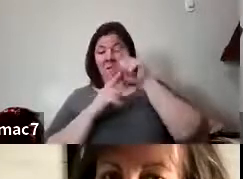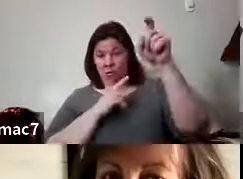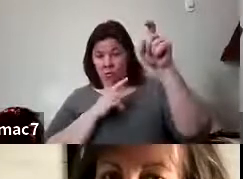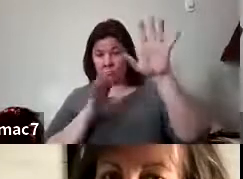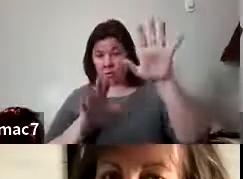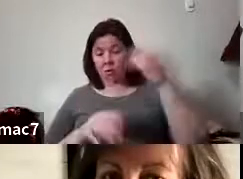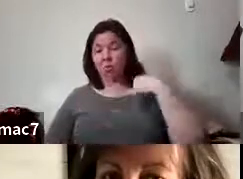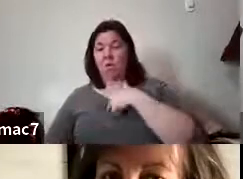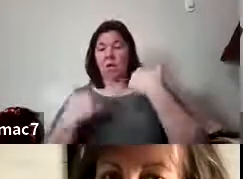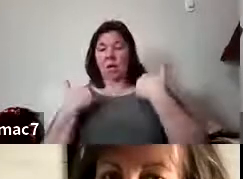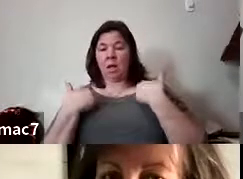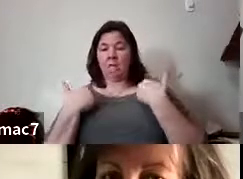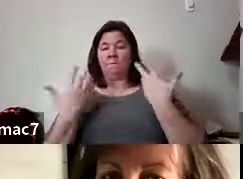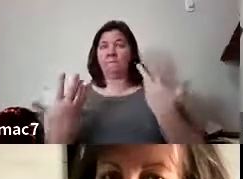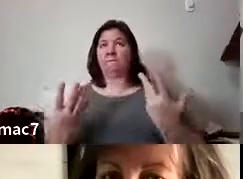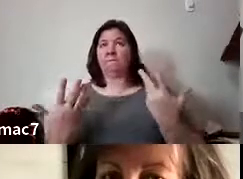we had